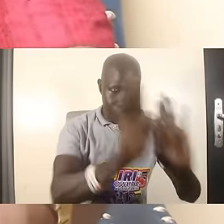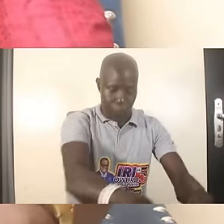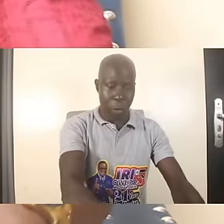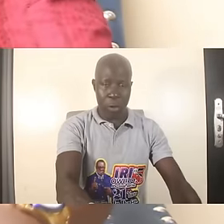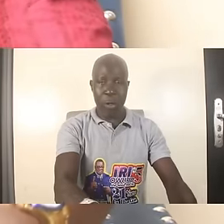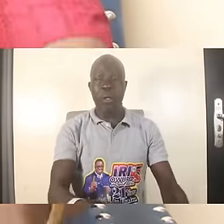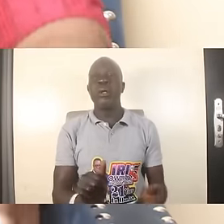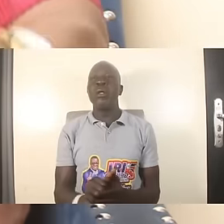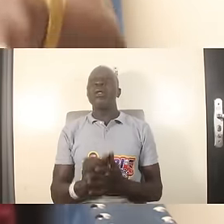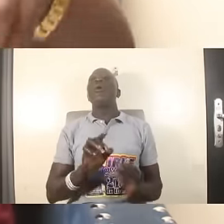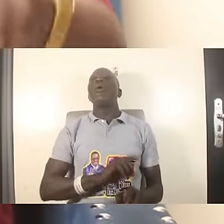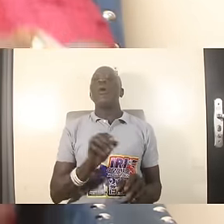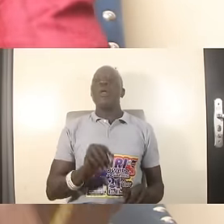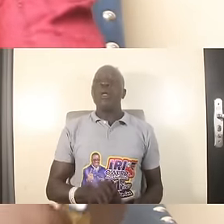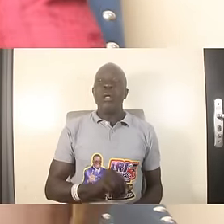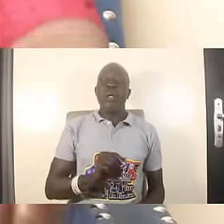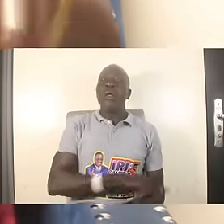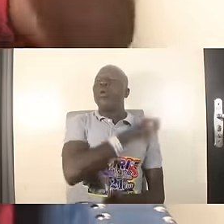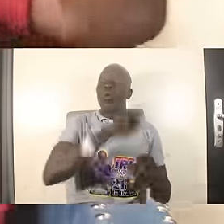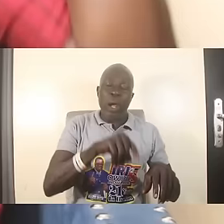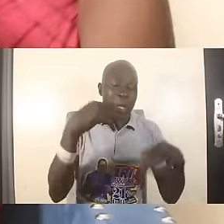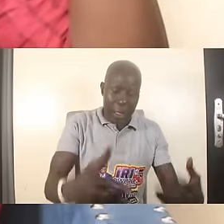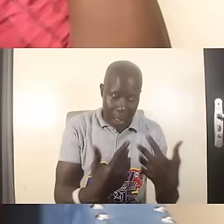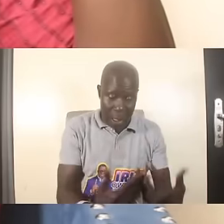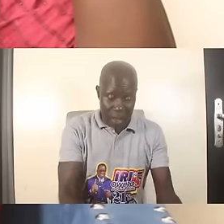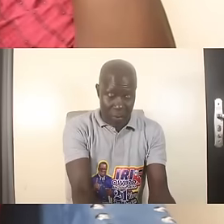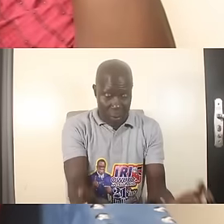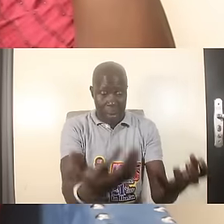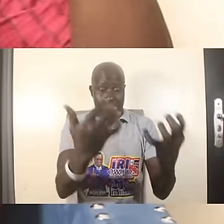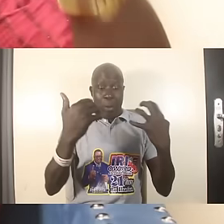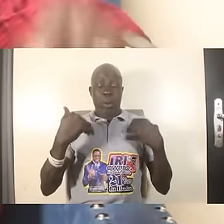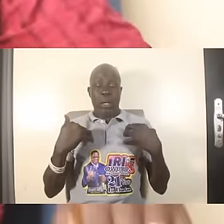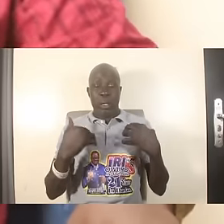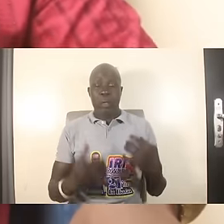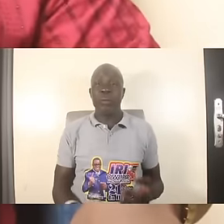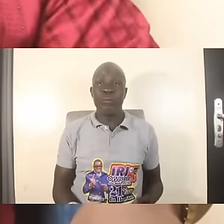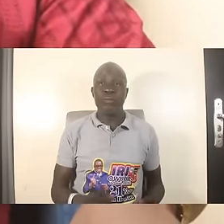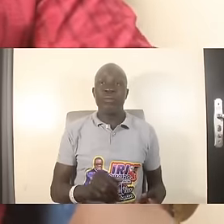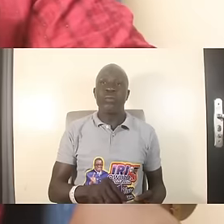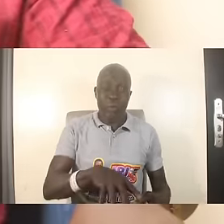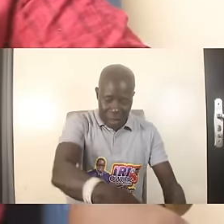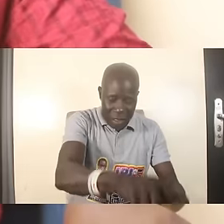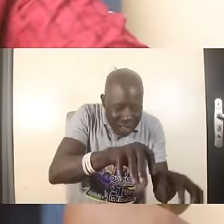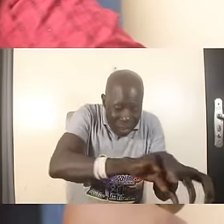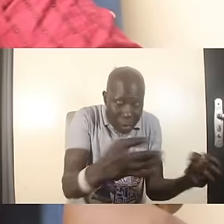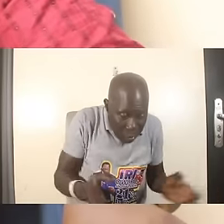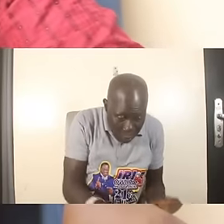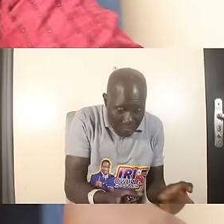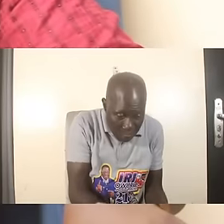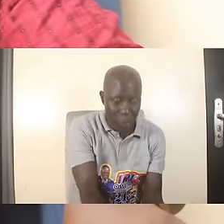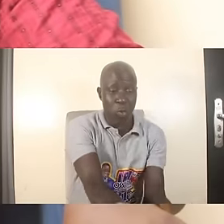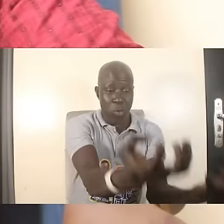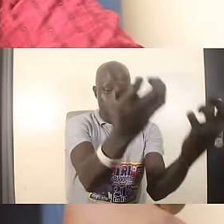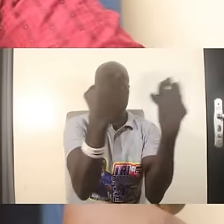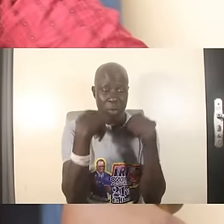and pull it down. Once they remove the caterpillar from it, and that